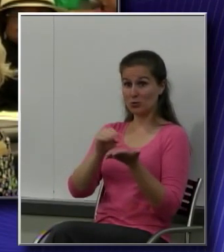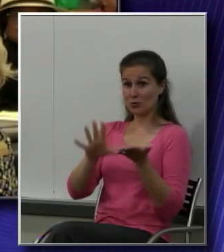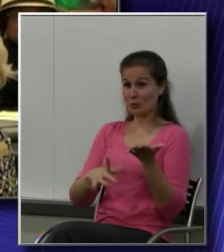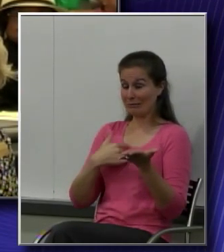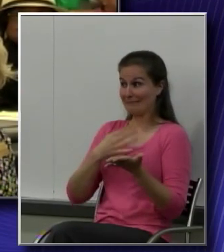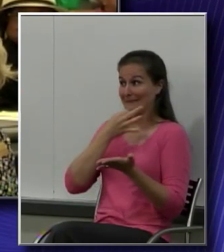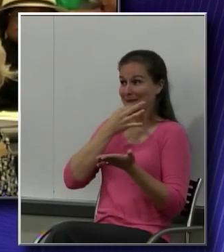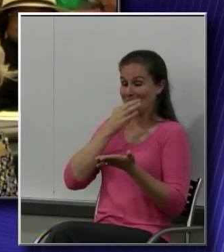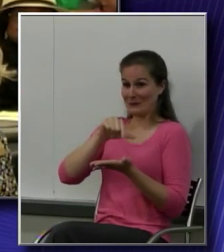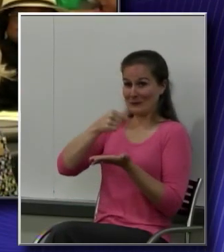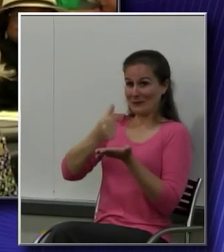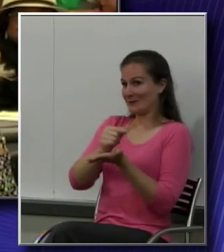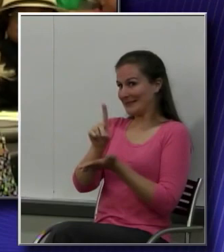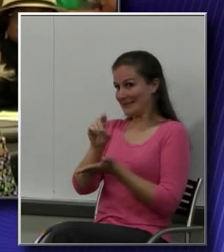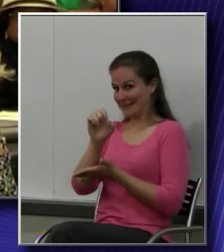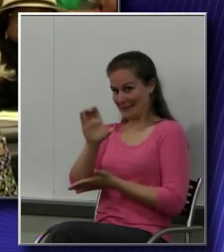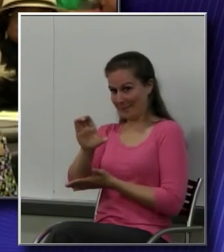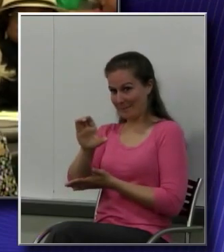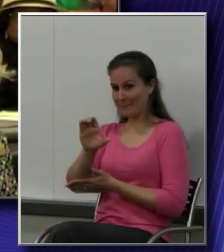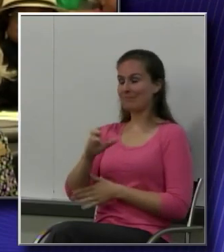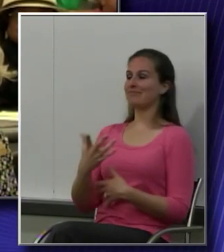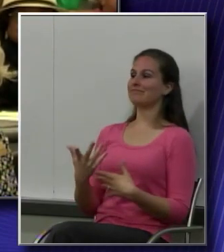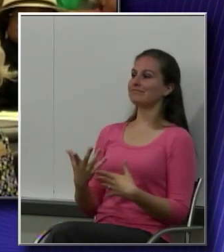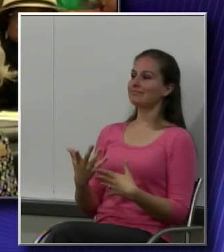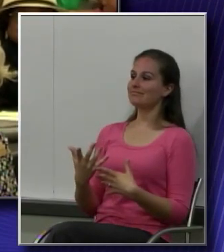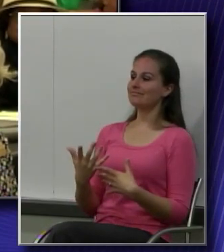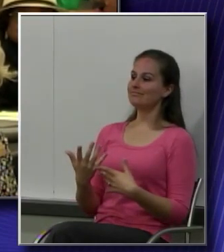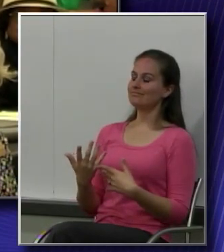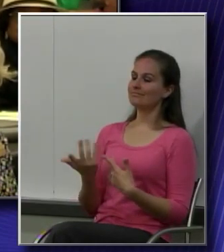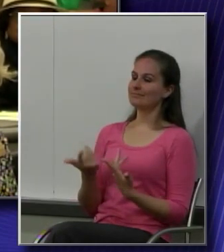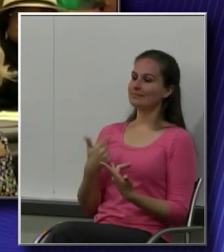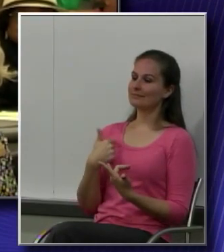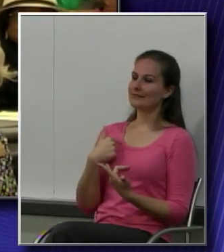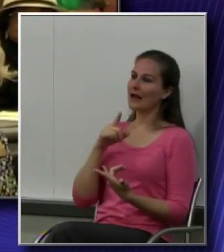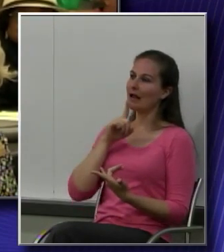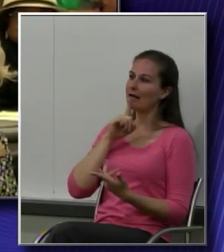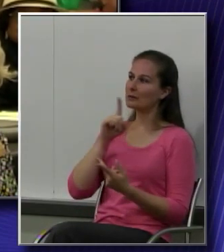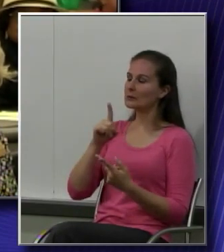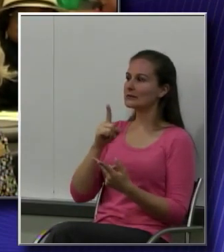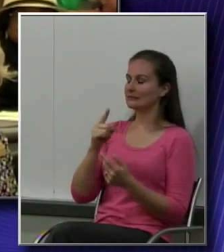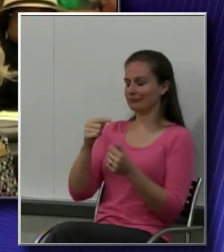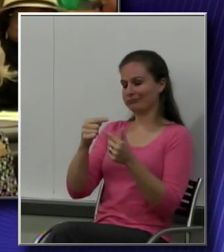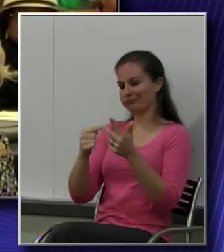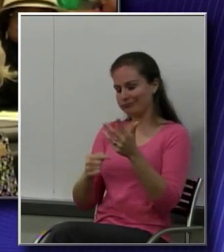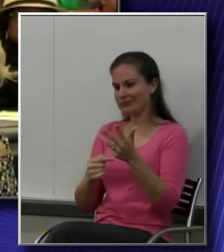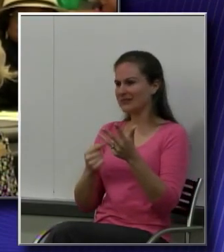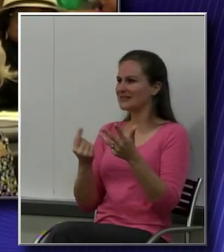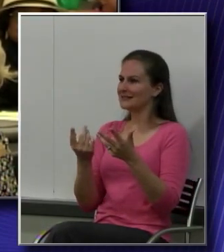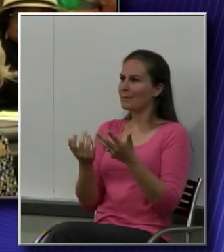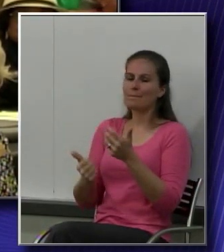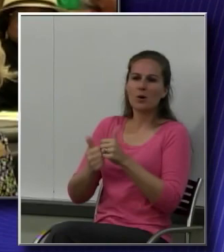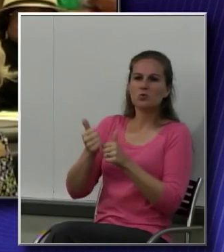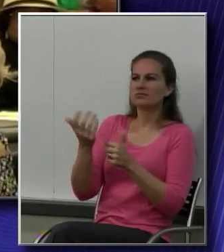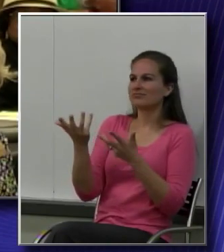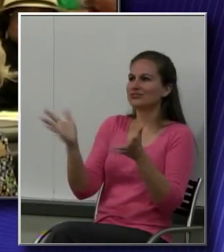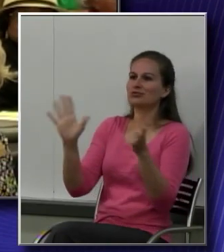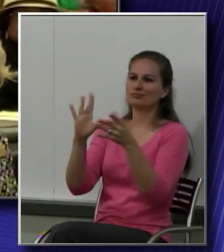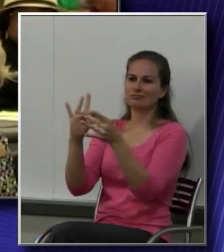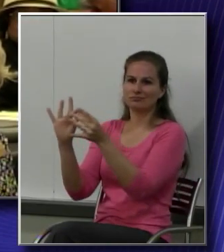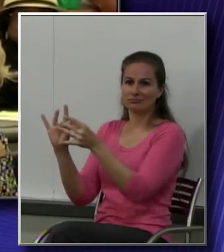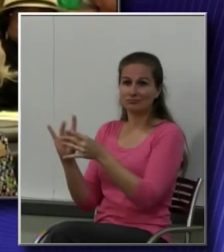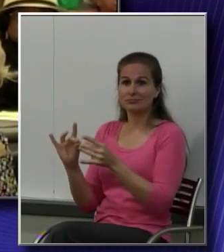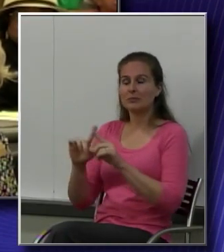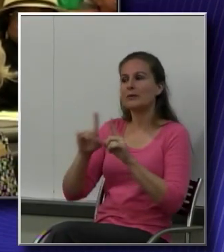in December. Much of what I wanted to see has been discussed, but I would really like